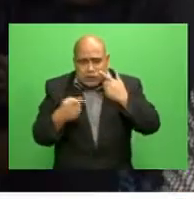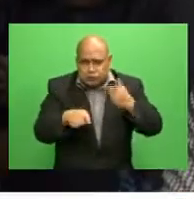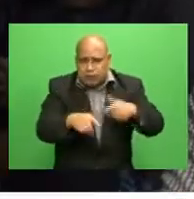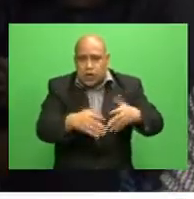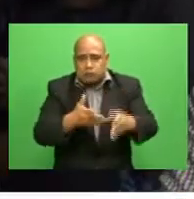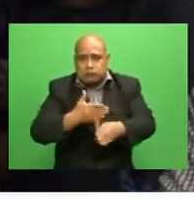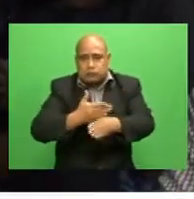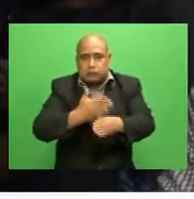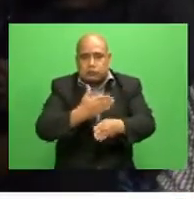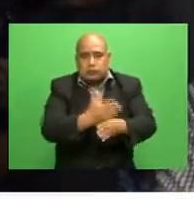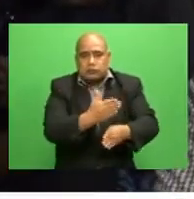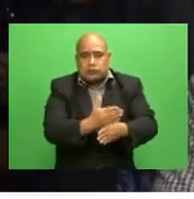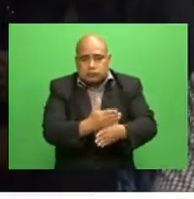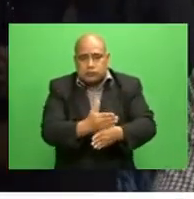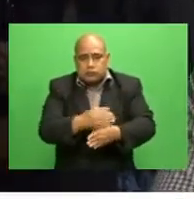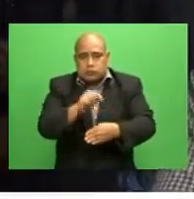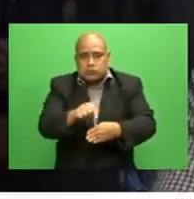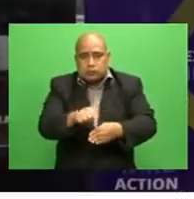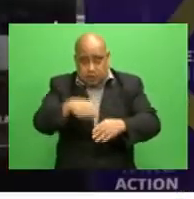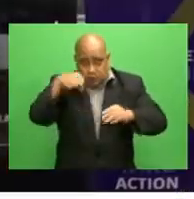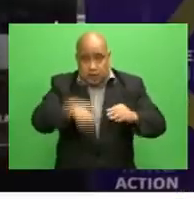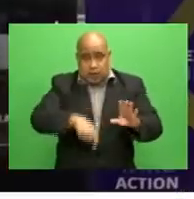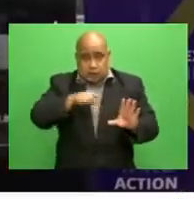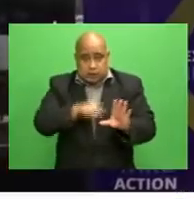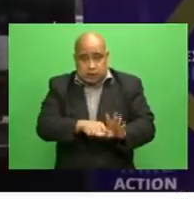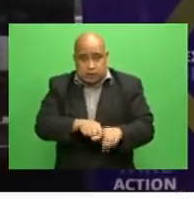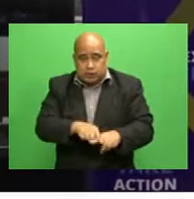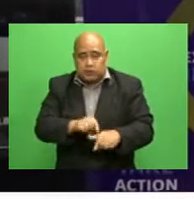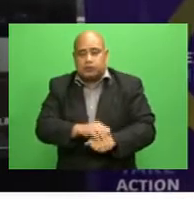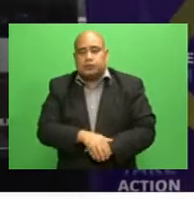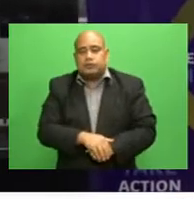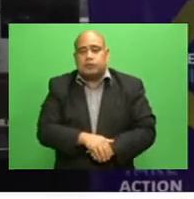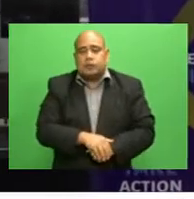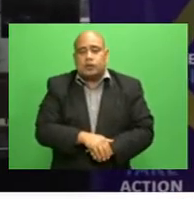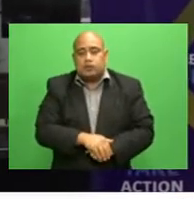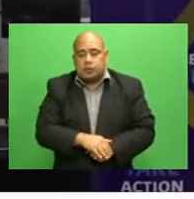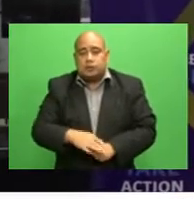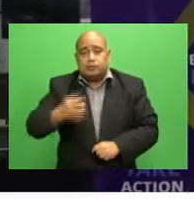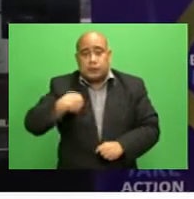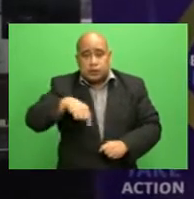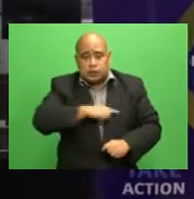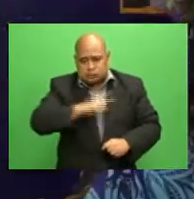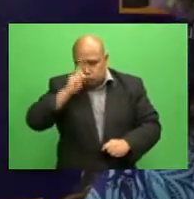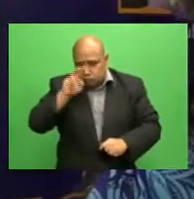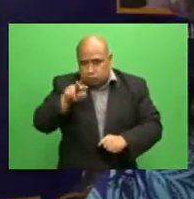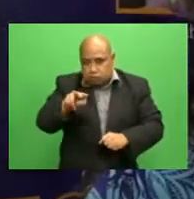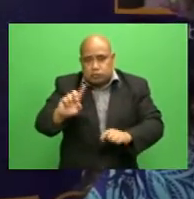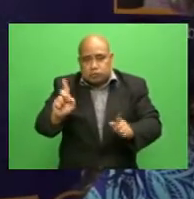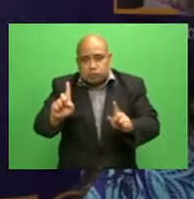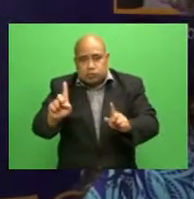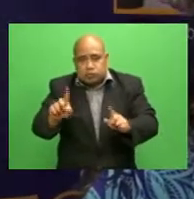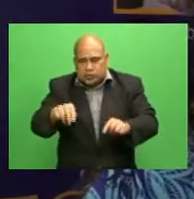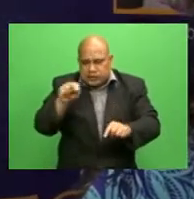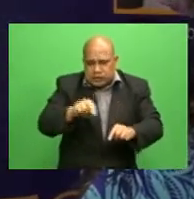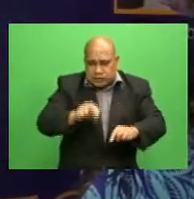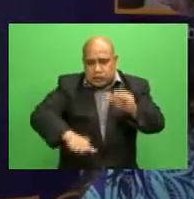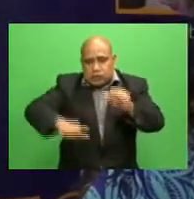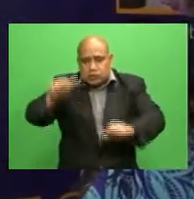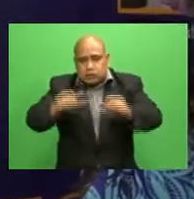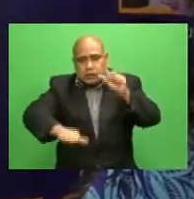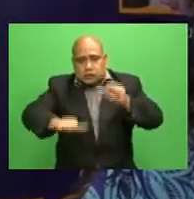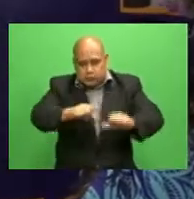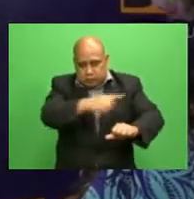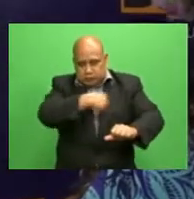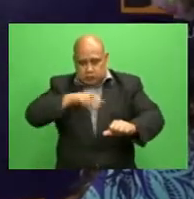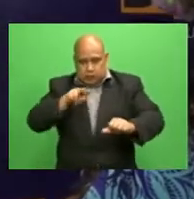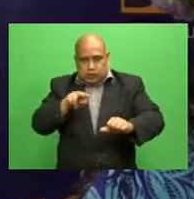this year, and we will assess the need as we get into December